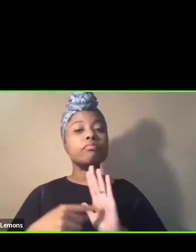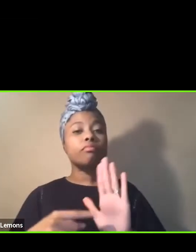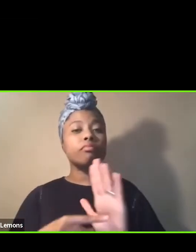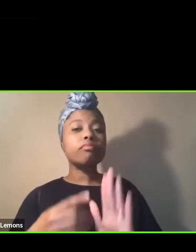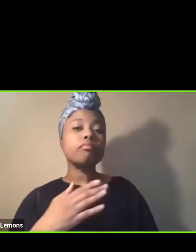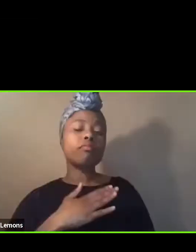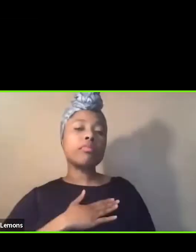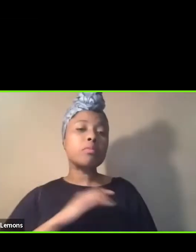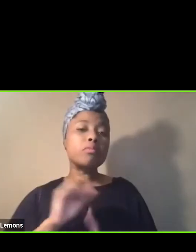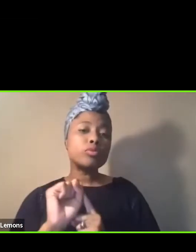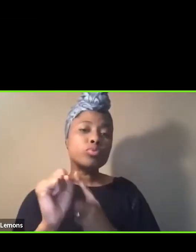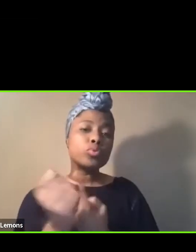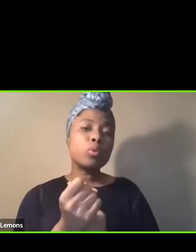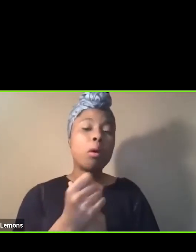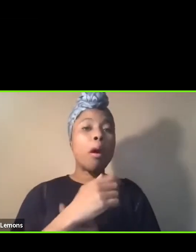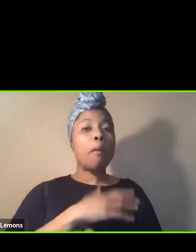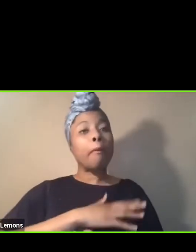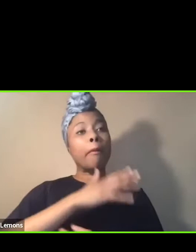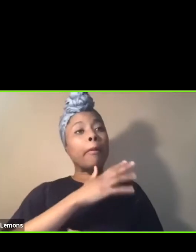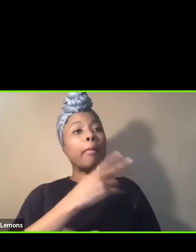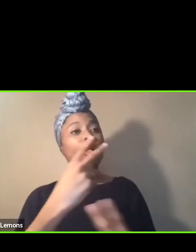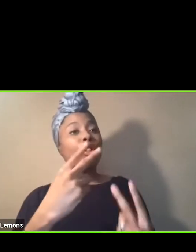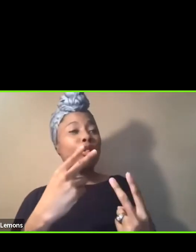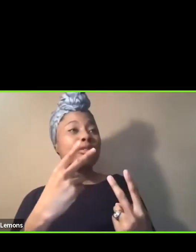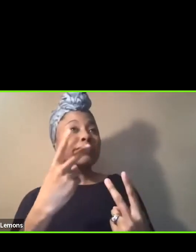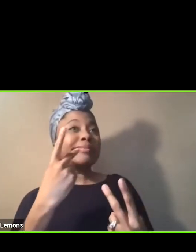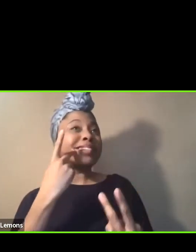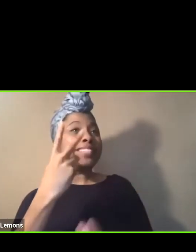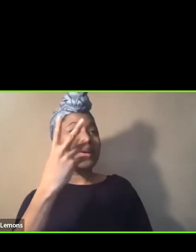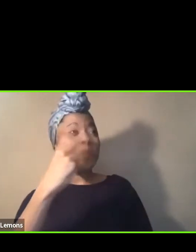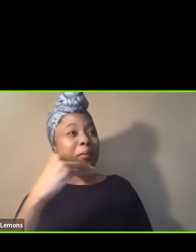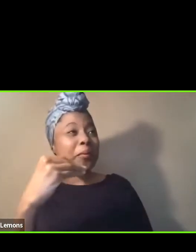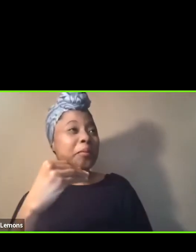case, my mother looking at me and seeing the beauty of